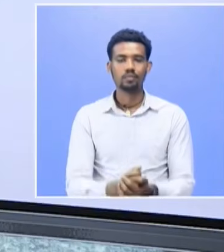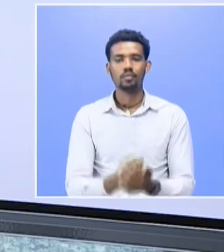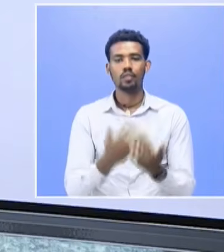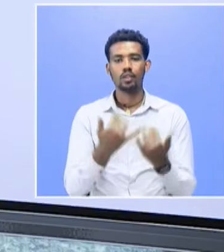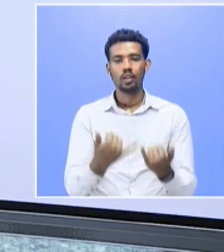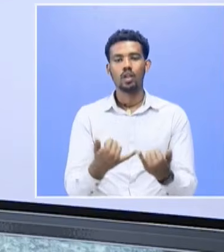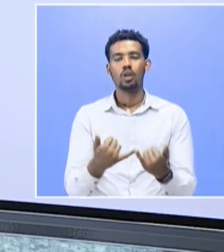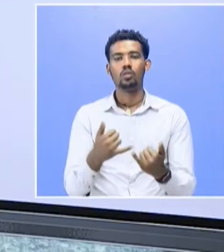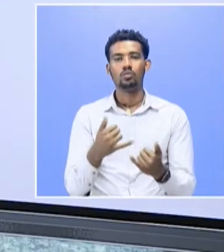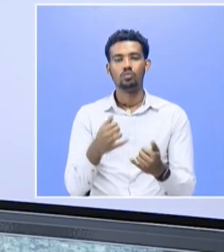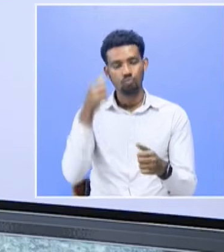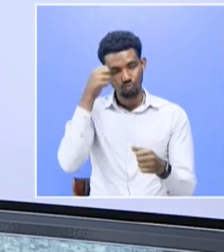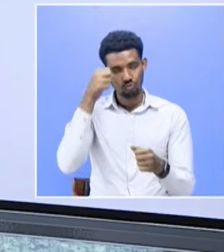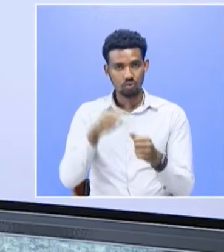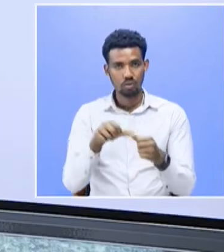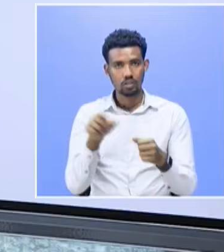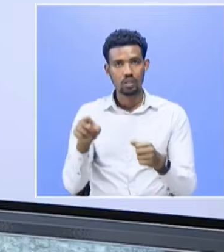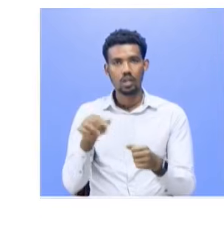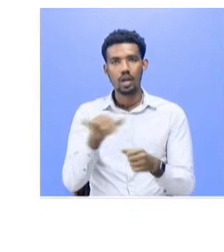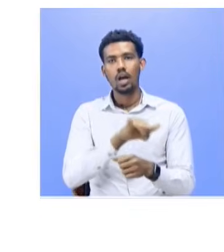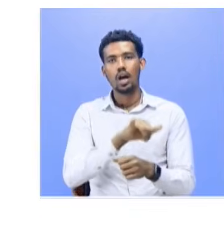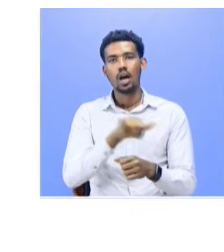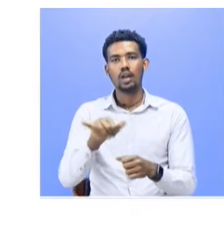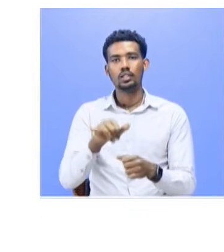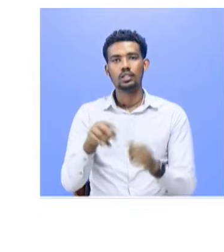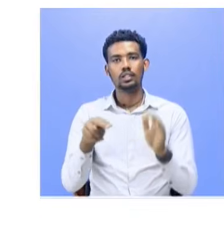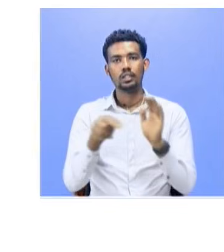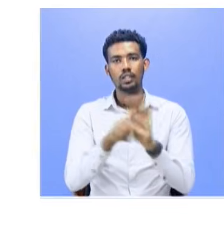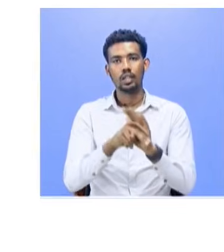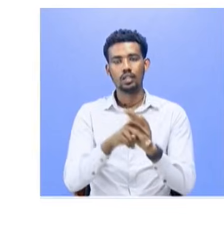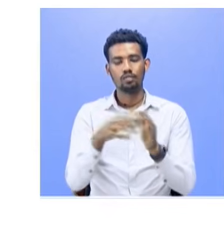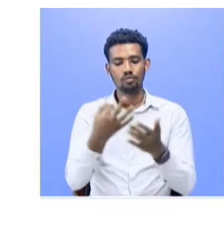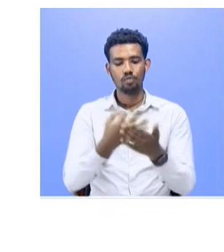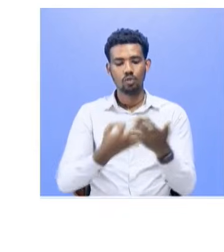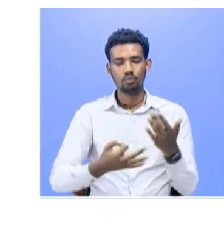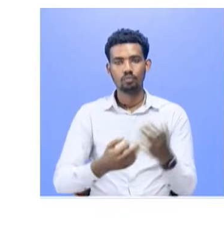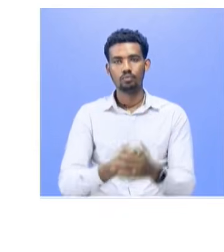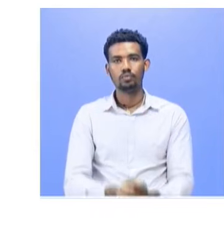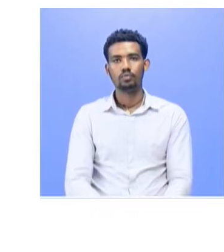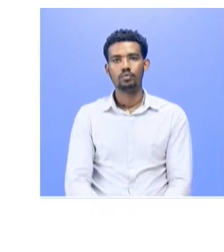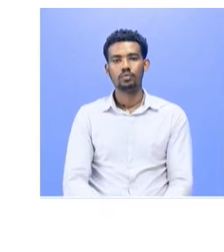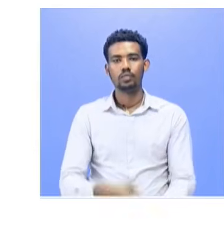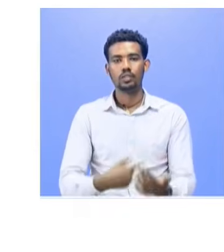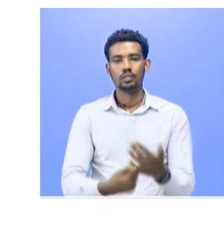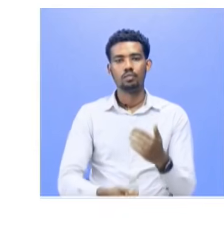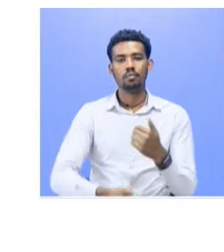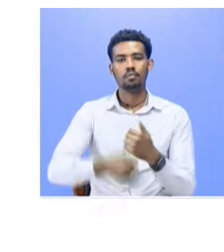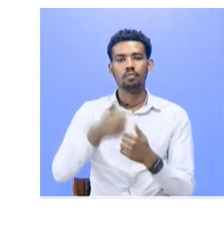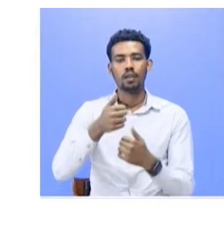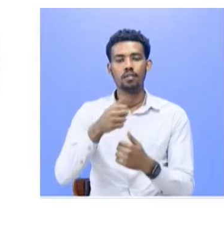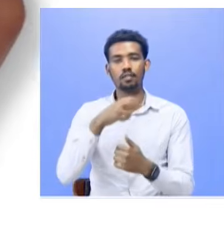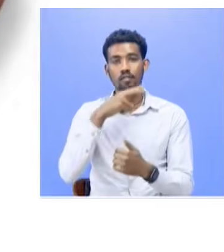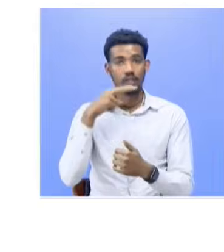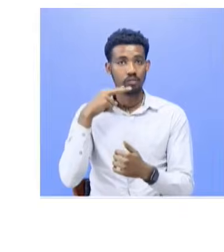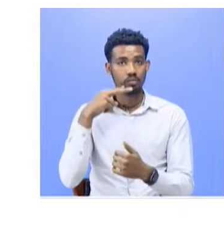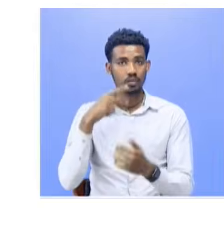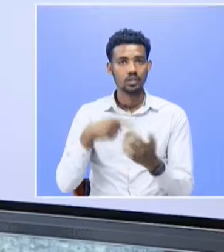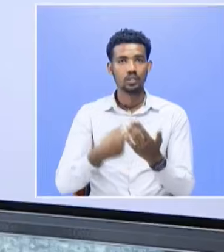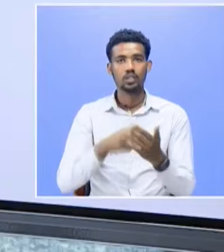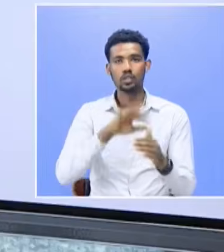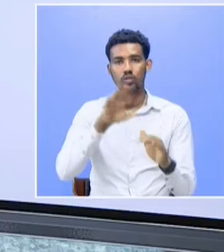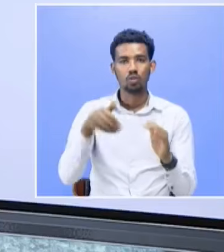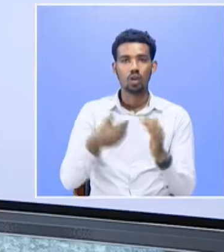here as a negative form. Here is do. Here is main verb. These are